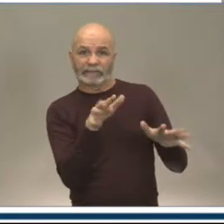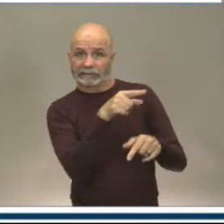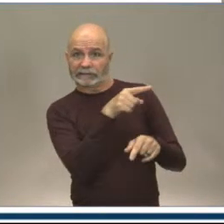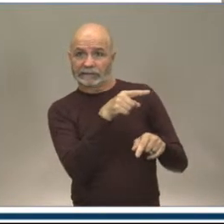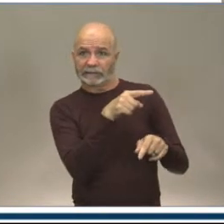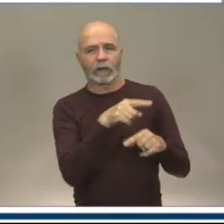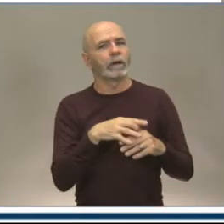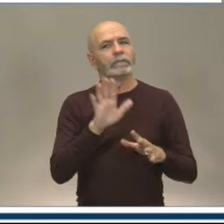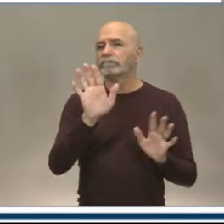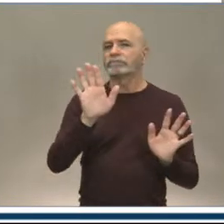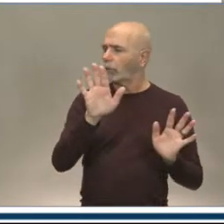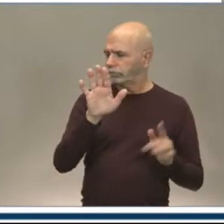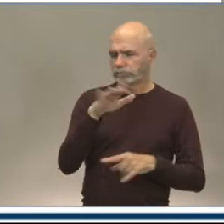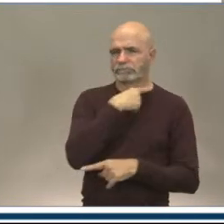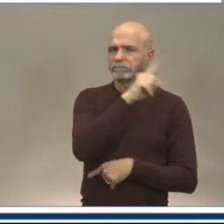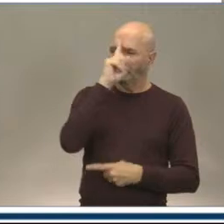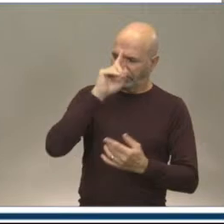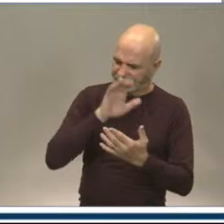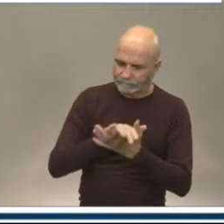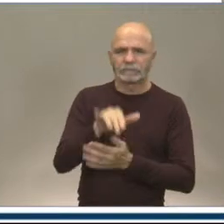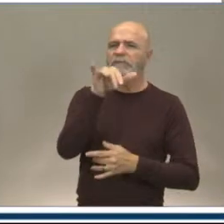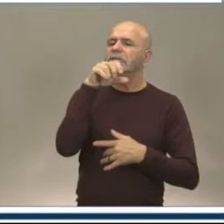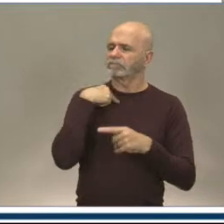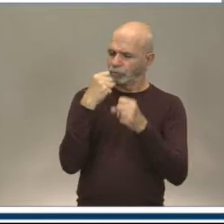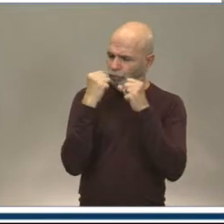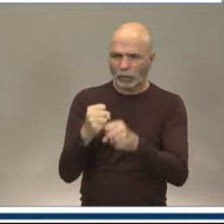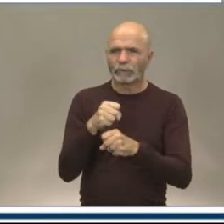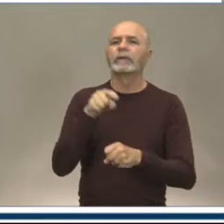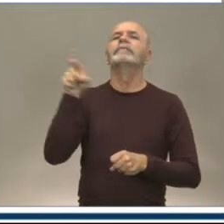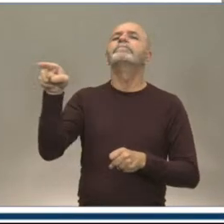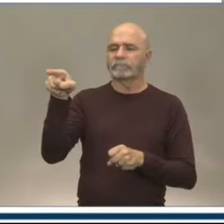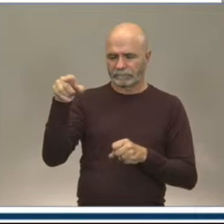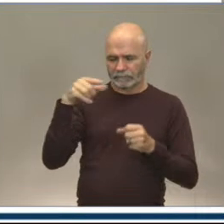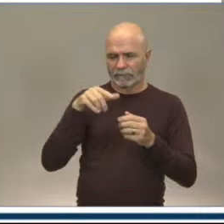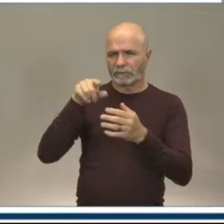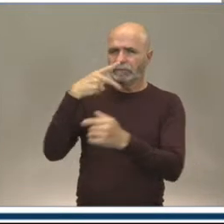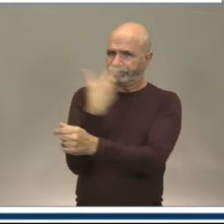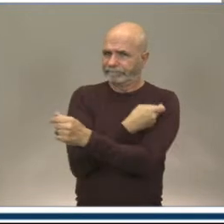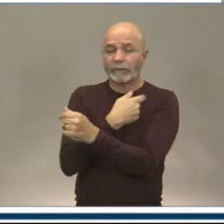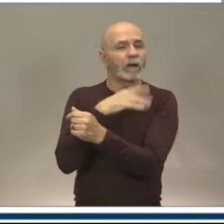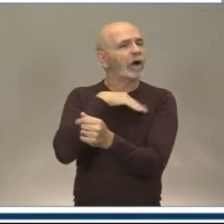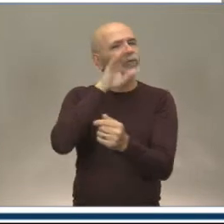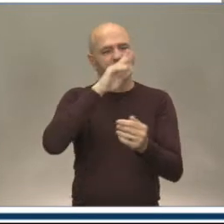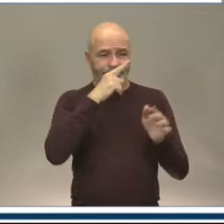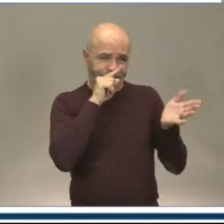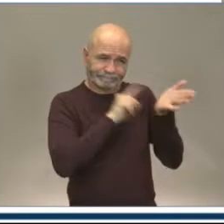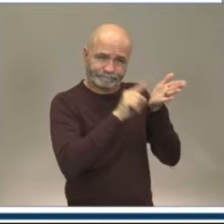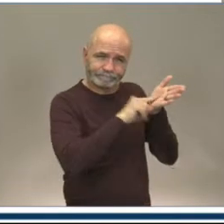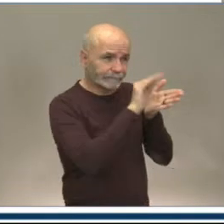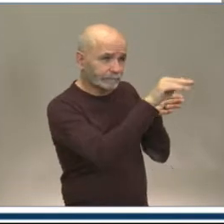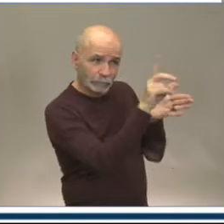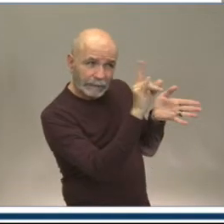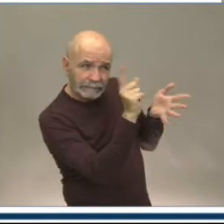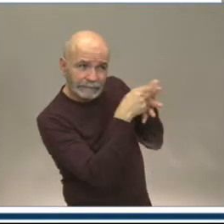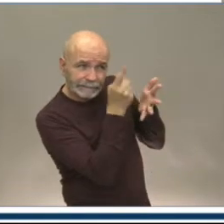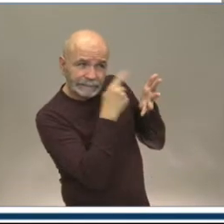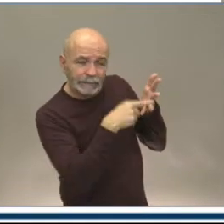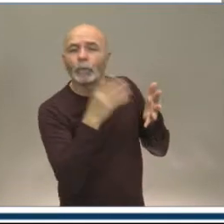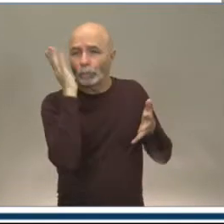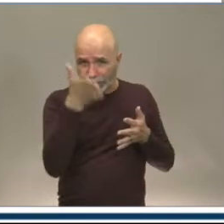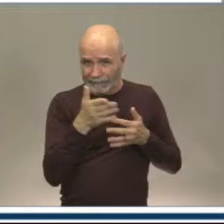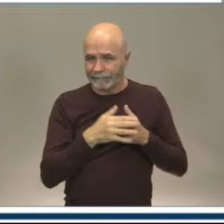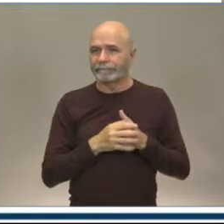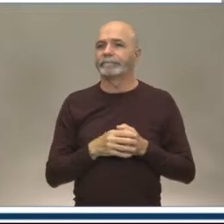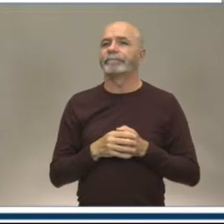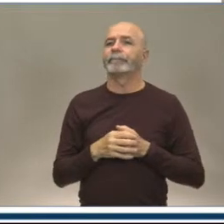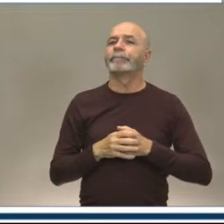and we're gonna dig into that and find out. But if we can extend the policy to